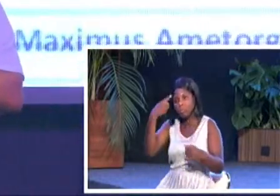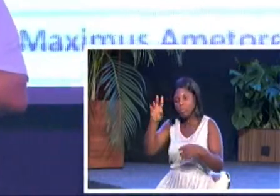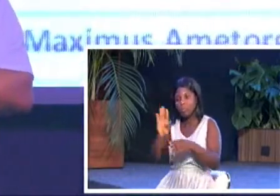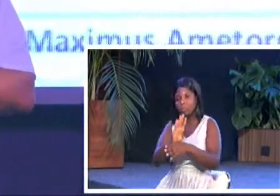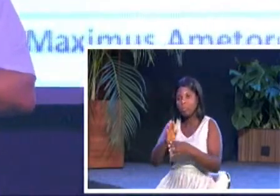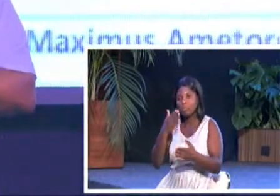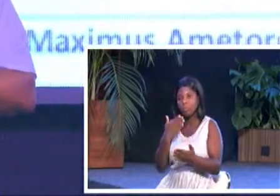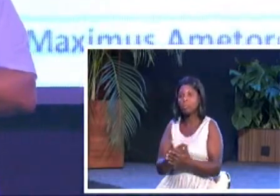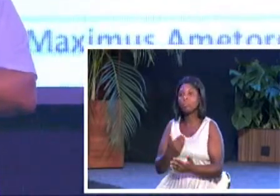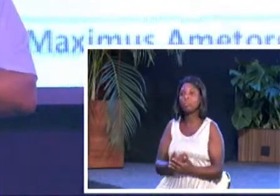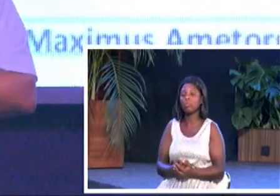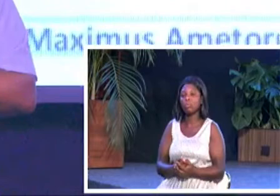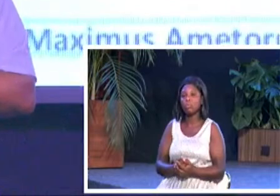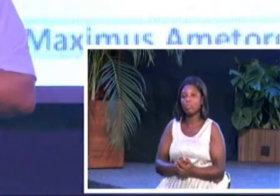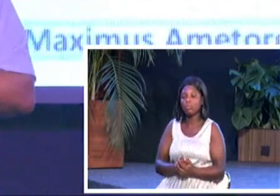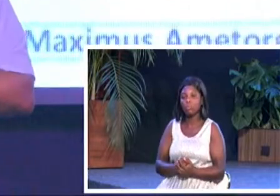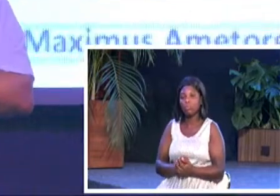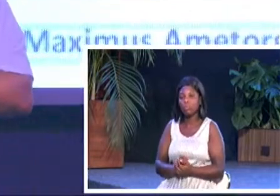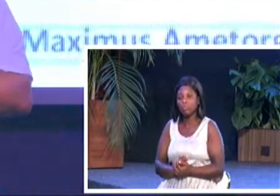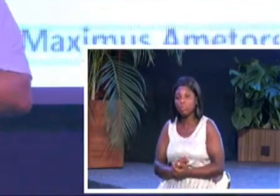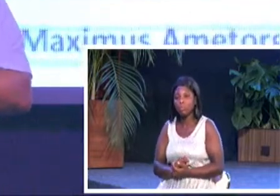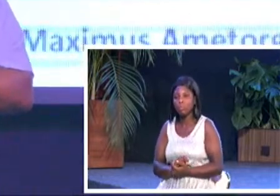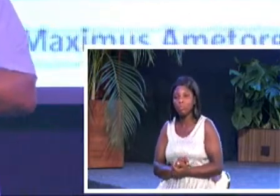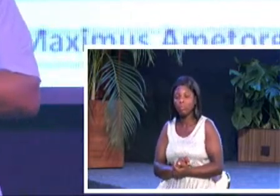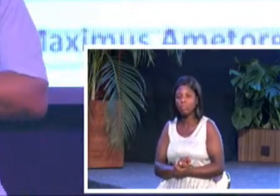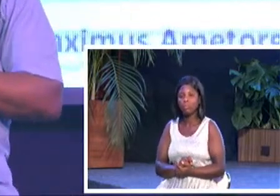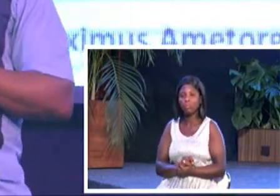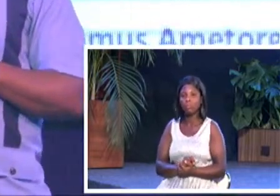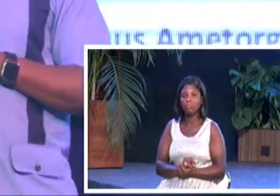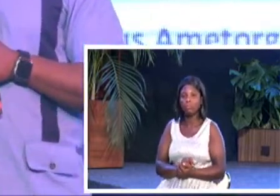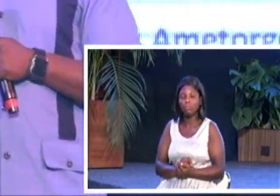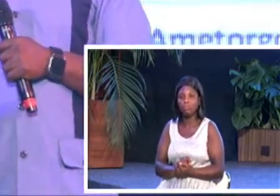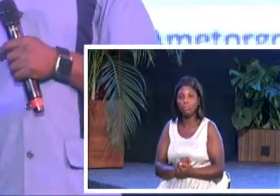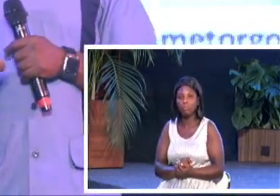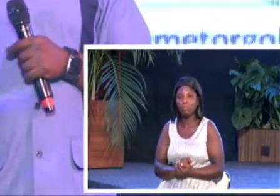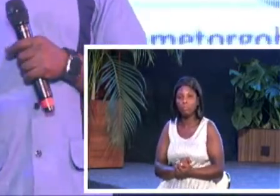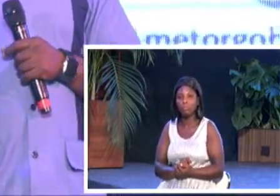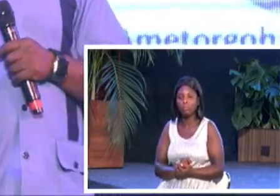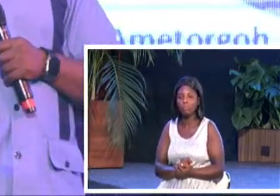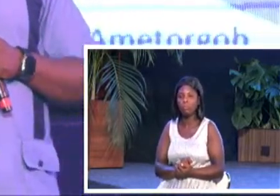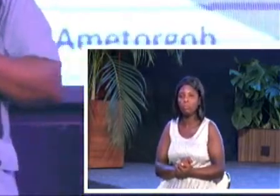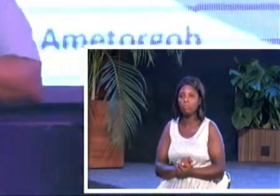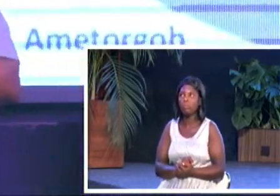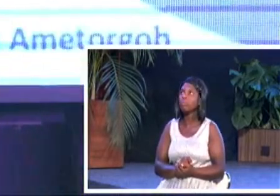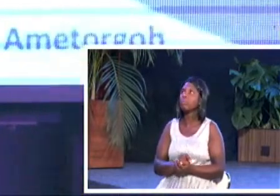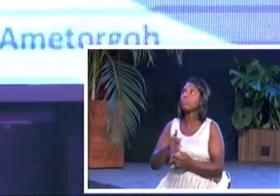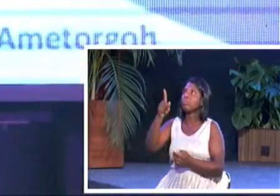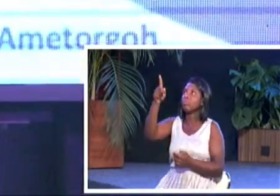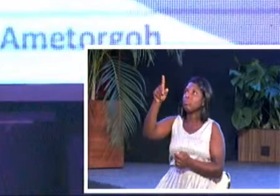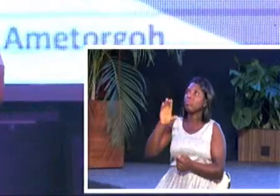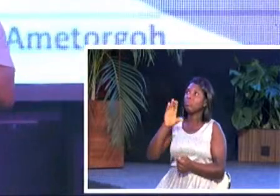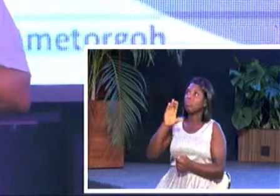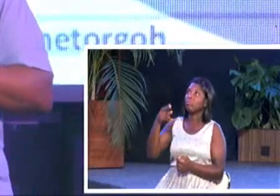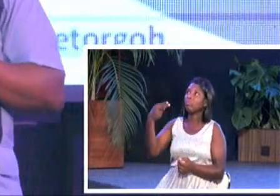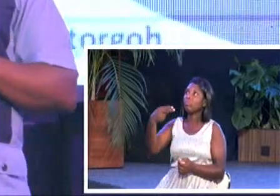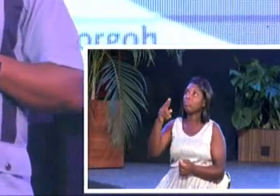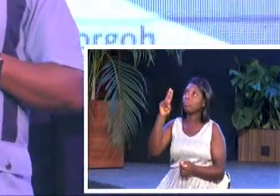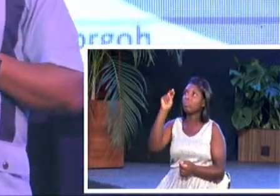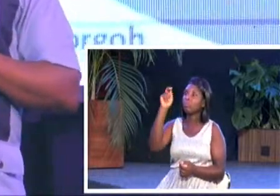job or opportunities within that space. Now, when you come to channels, which is one of my